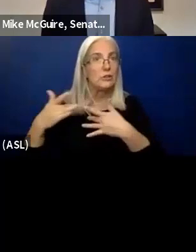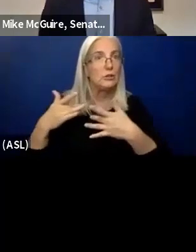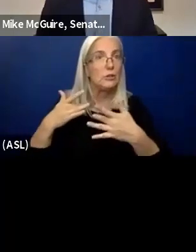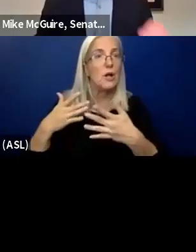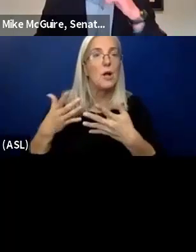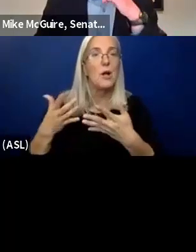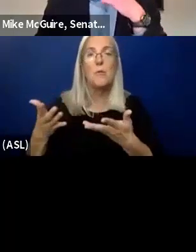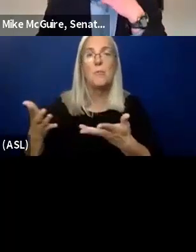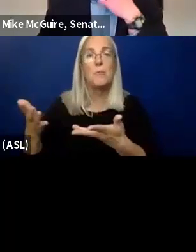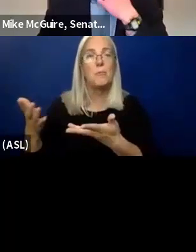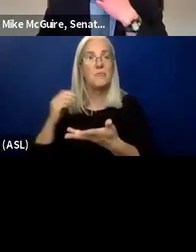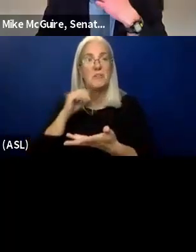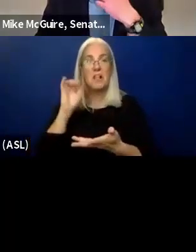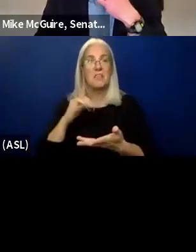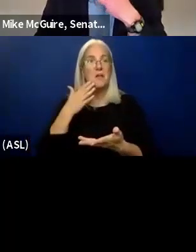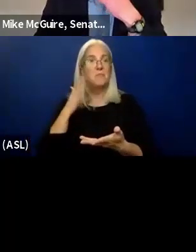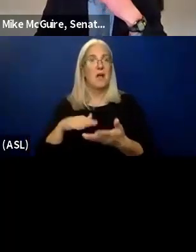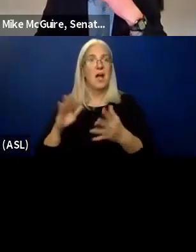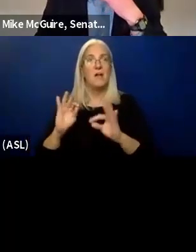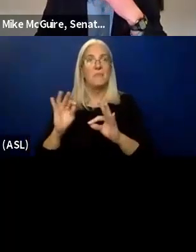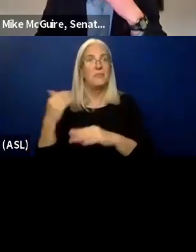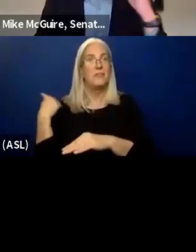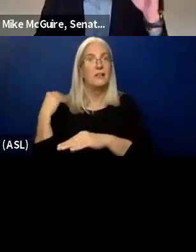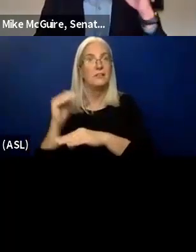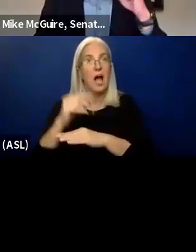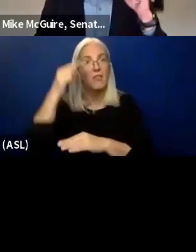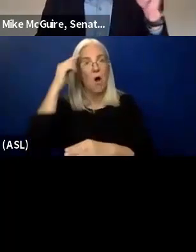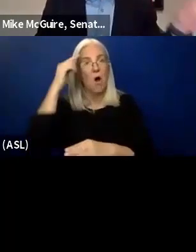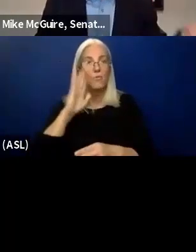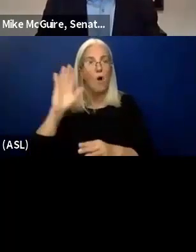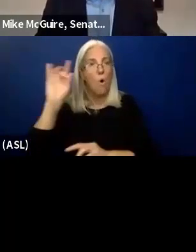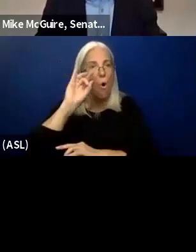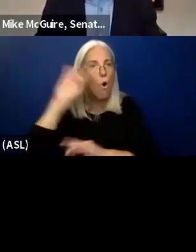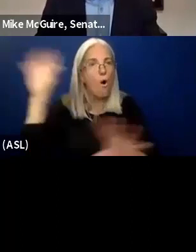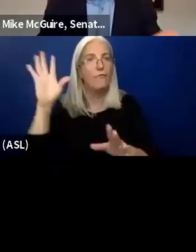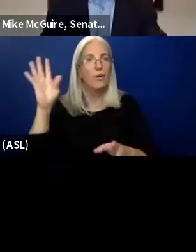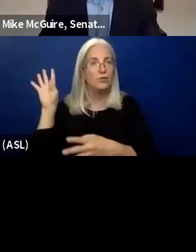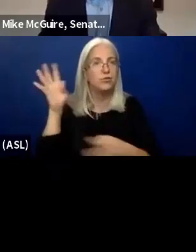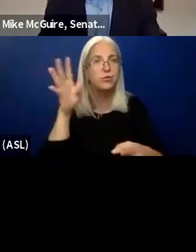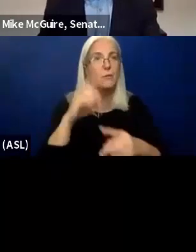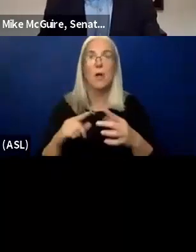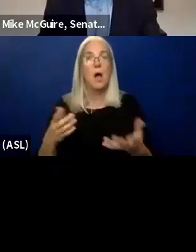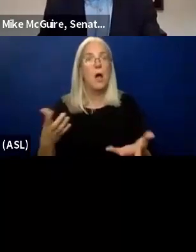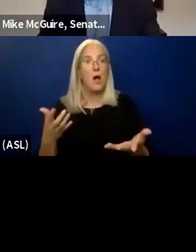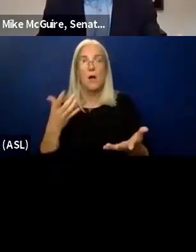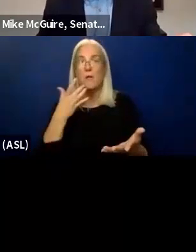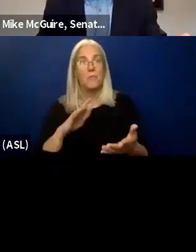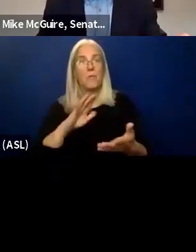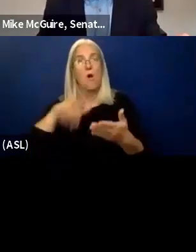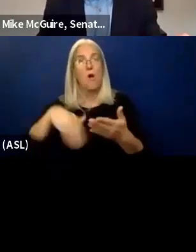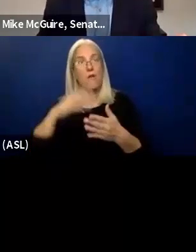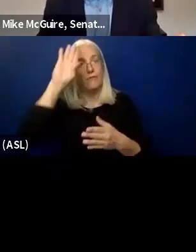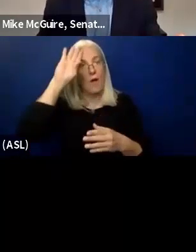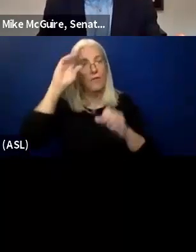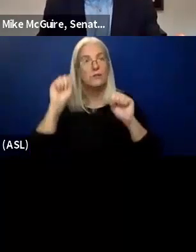was forecasted last night, which gave crews an excellent opportunity to continue building on the ground that we've gained